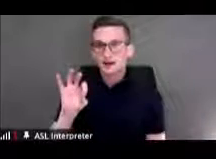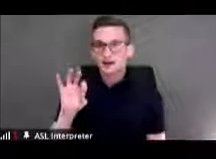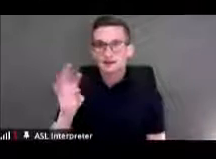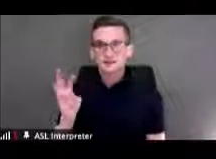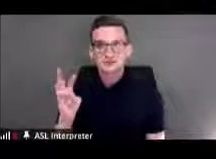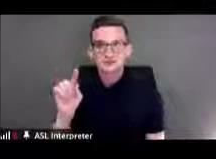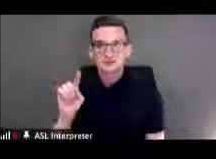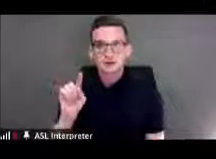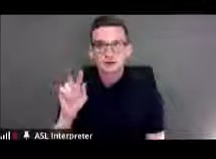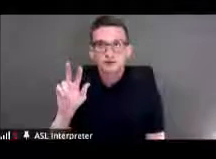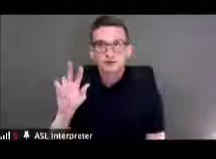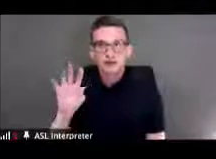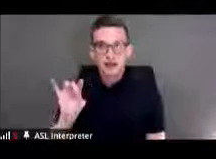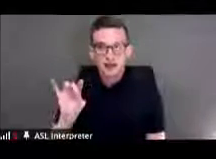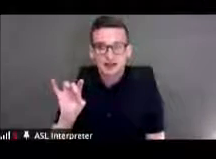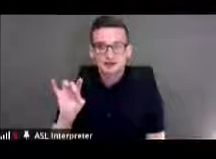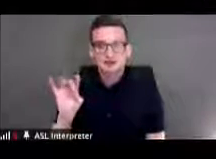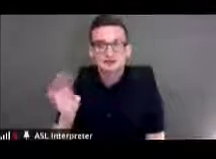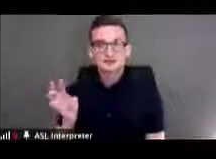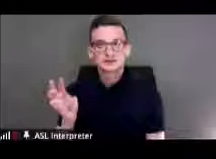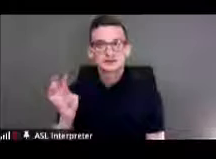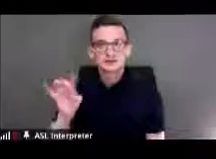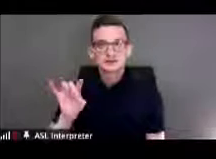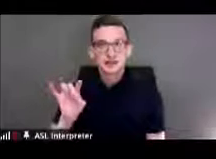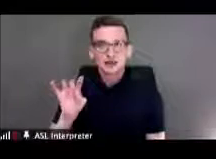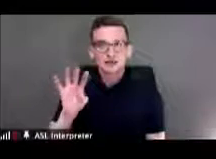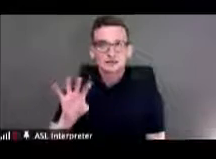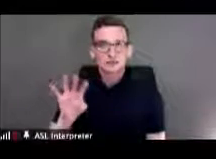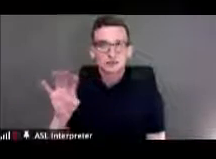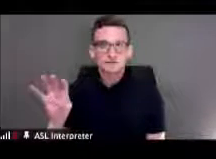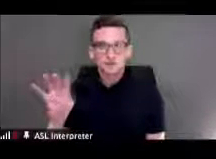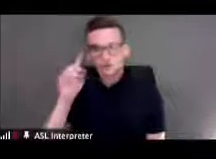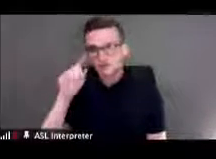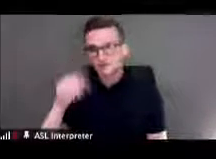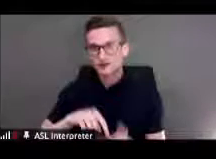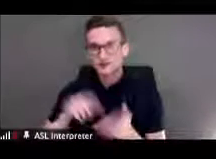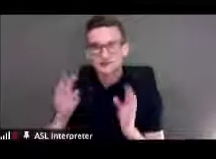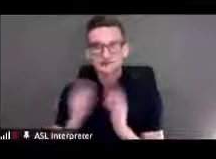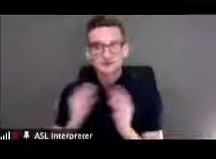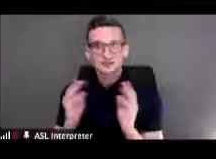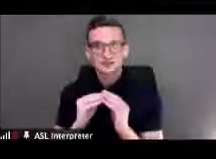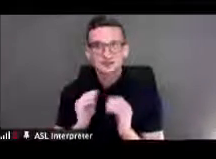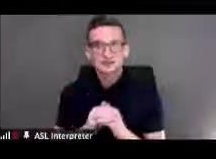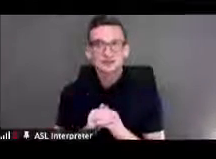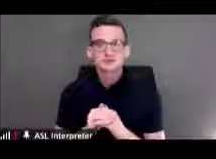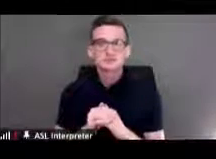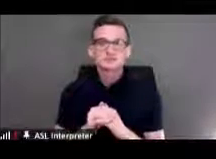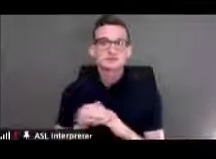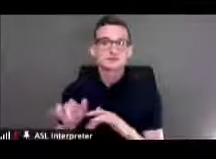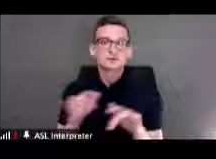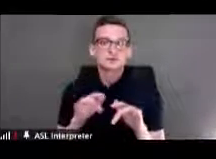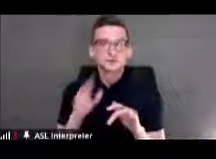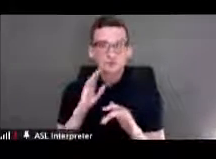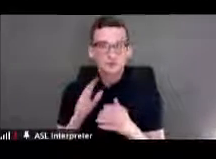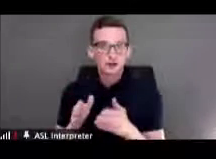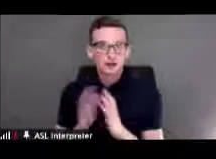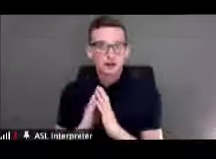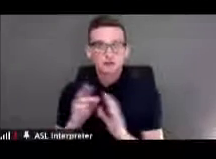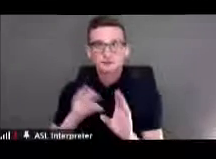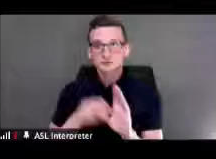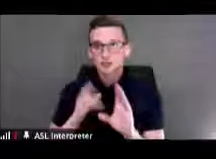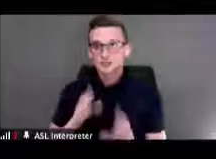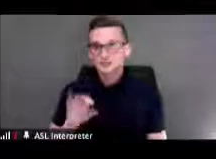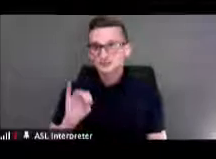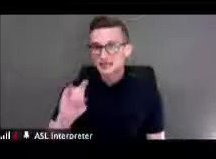889-6138-6844 for this meeting. When prompted to enter a participant ID,